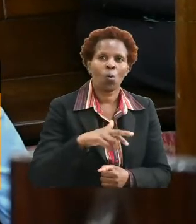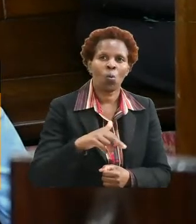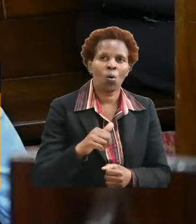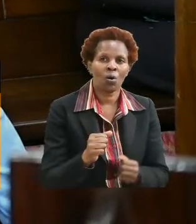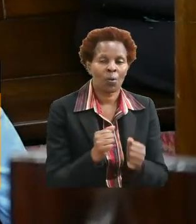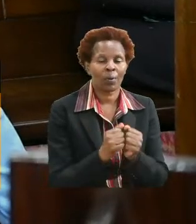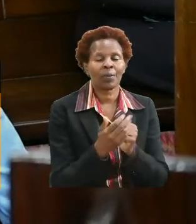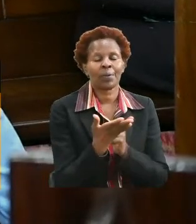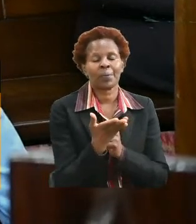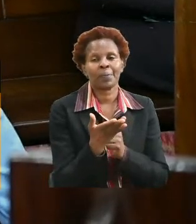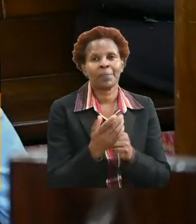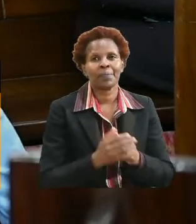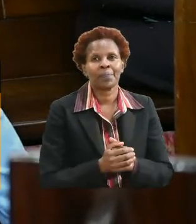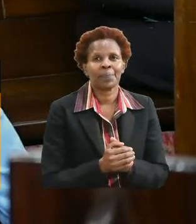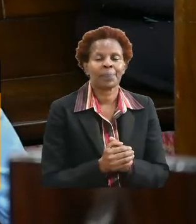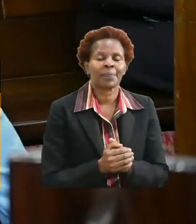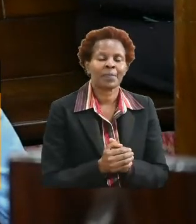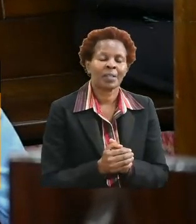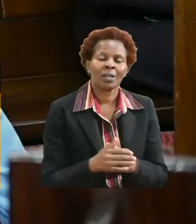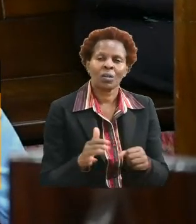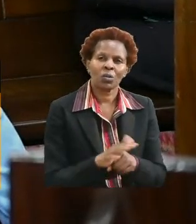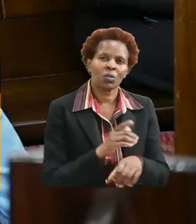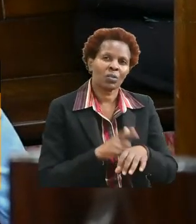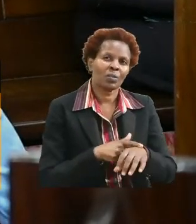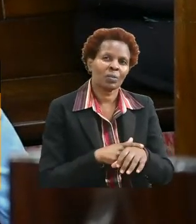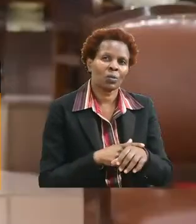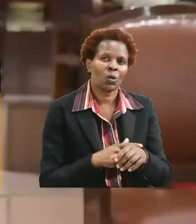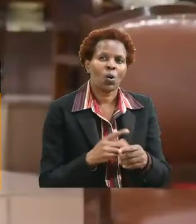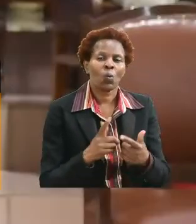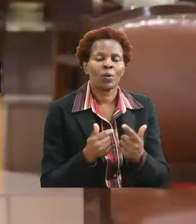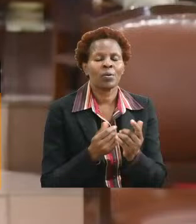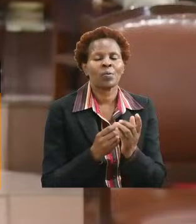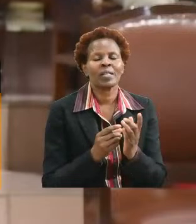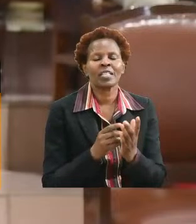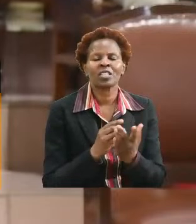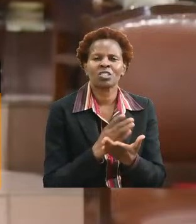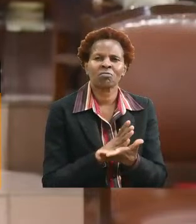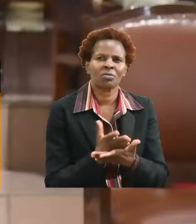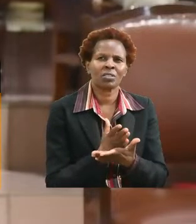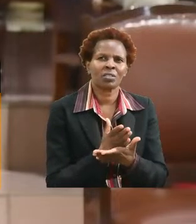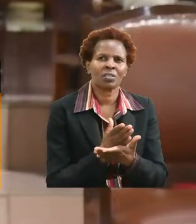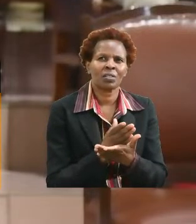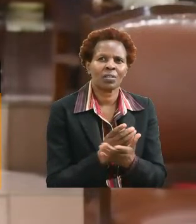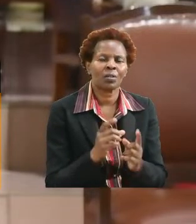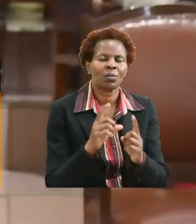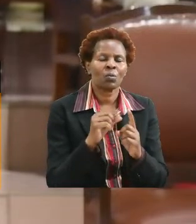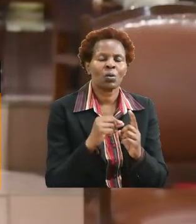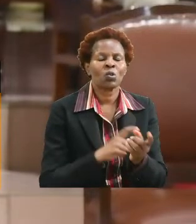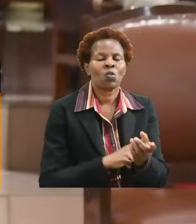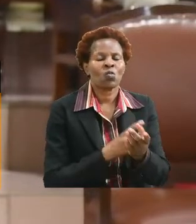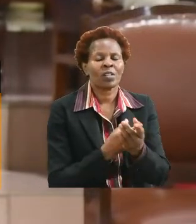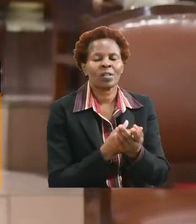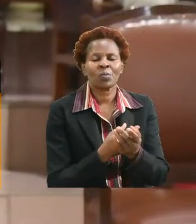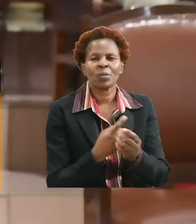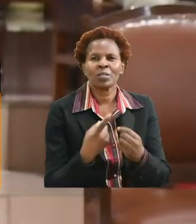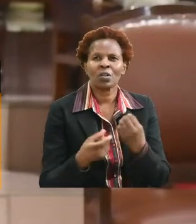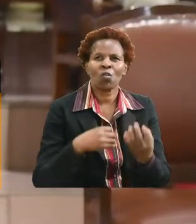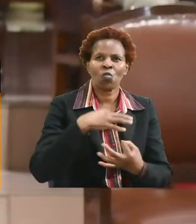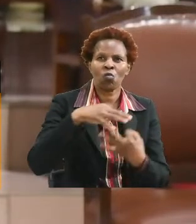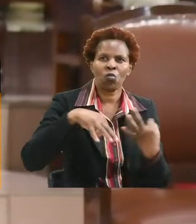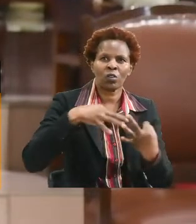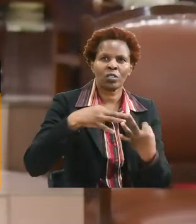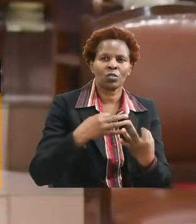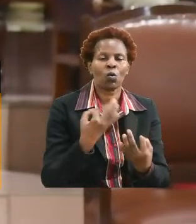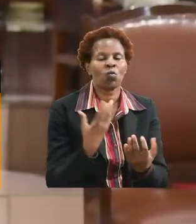alongside you. And many times when we share the words of the grace, we mention the fellowship of the